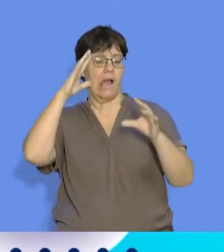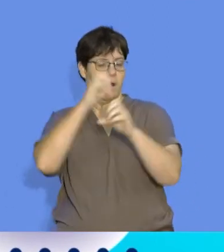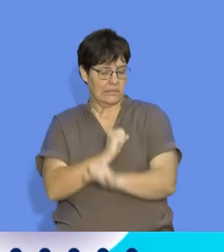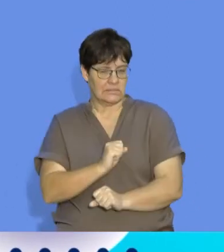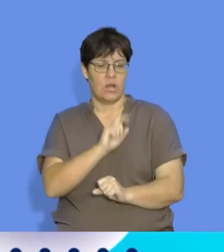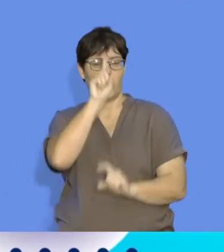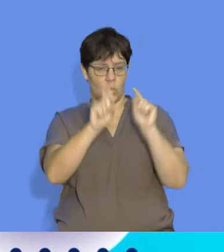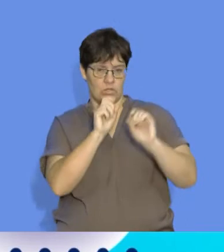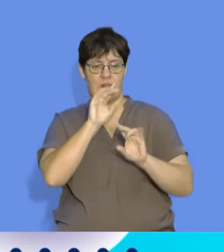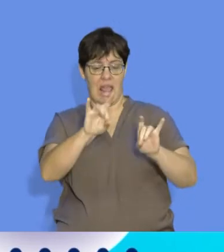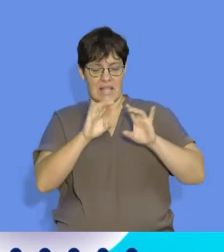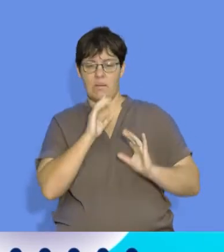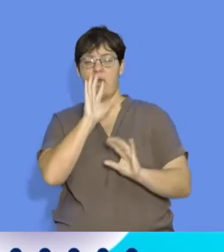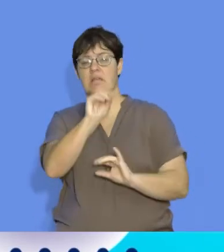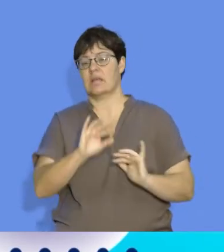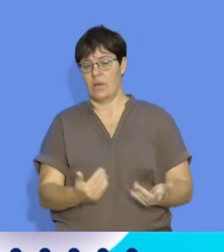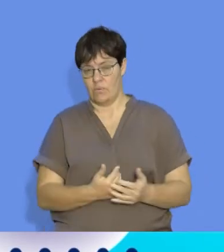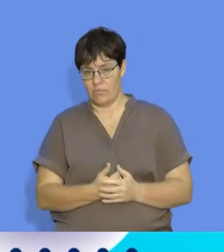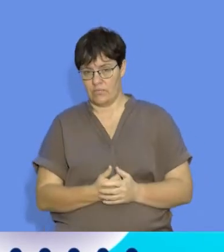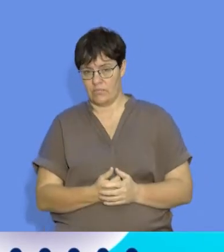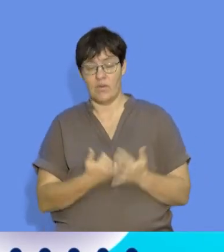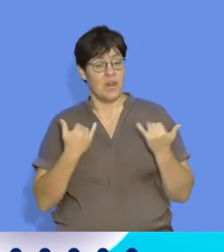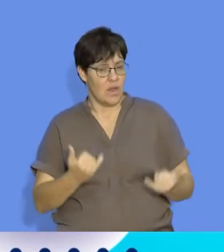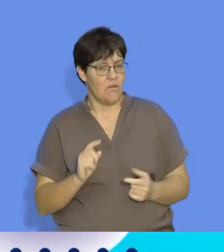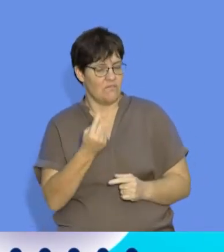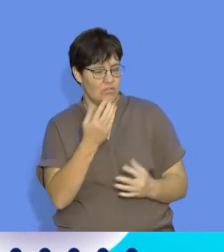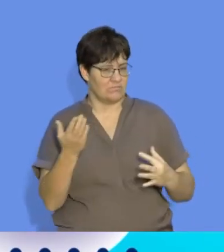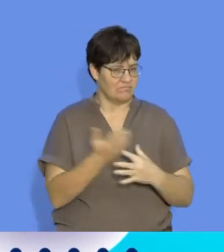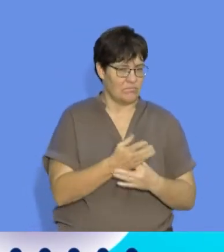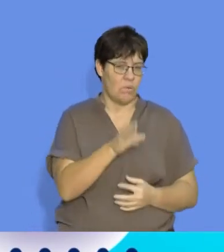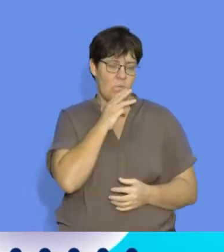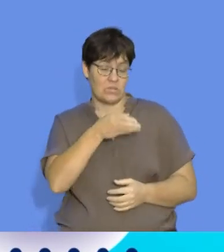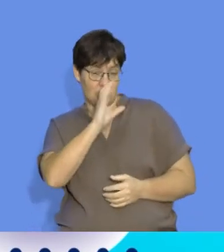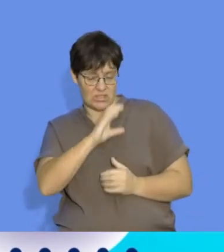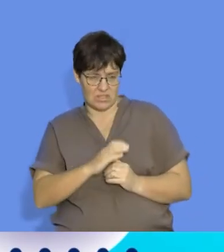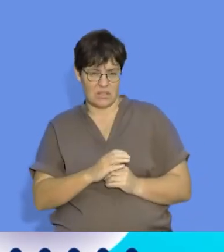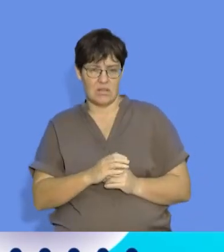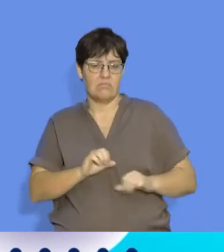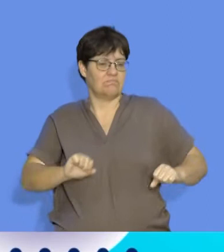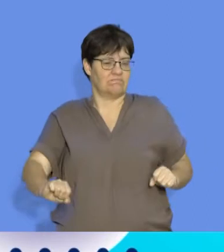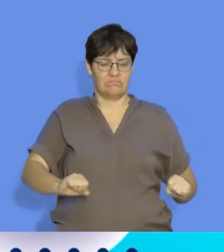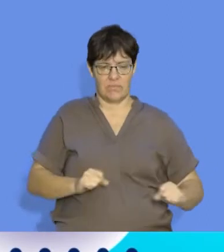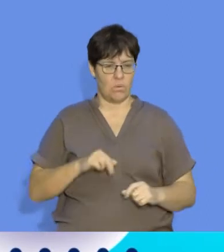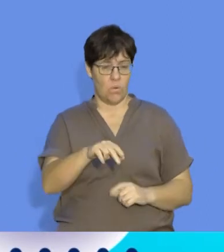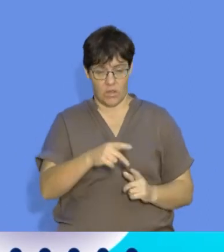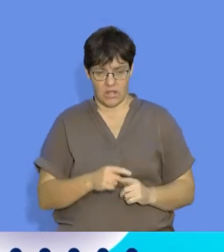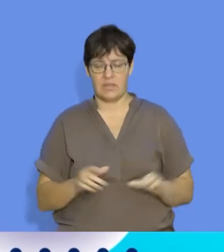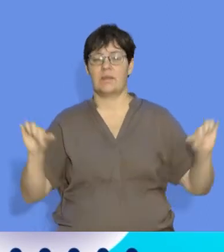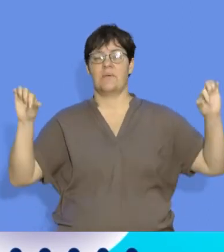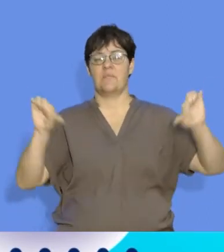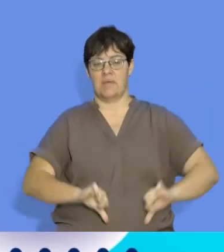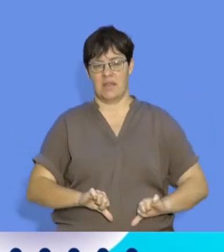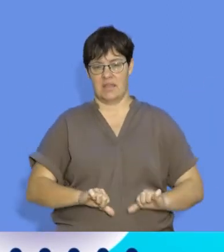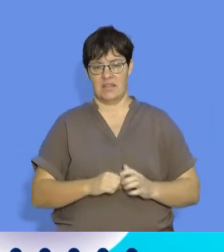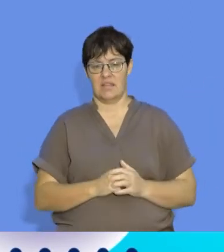see how do they actually ask these particular questions. But for now, I want us to go grab a glass of water, just take a walk a